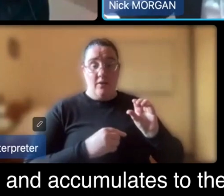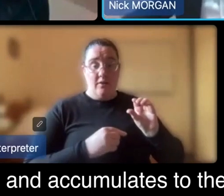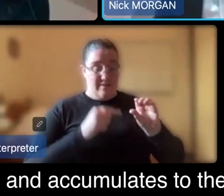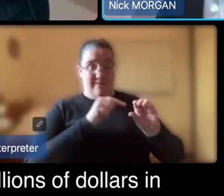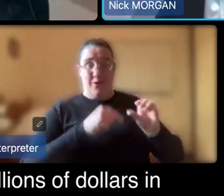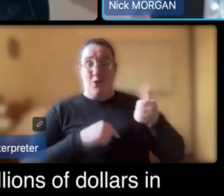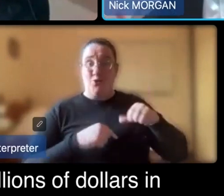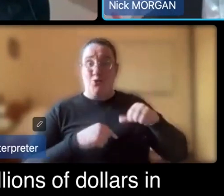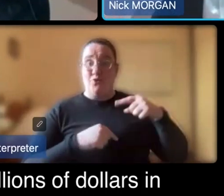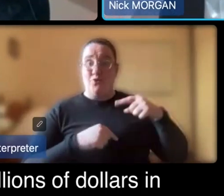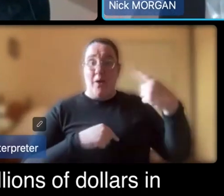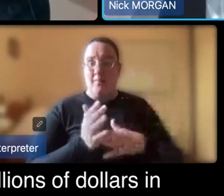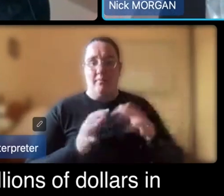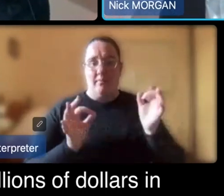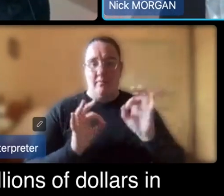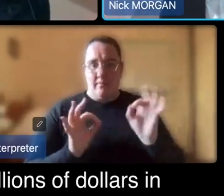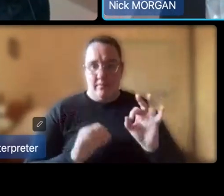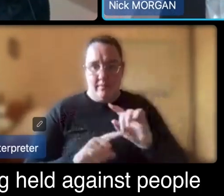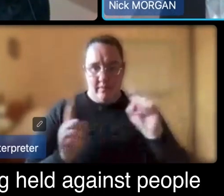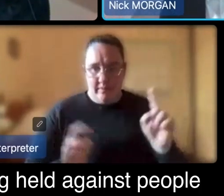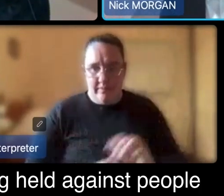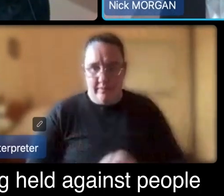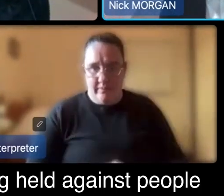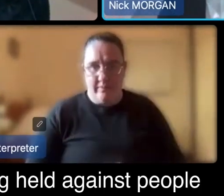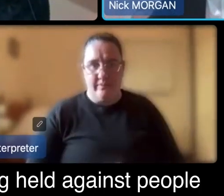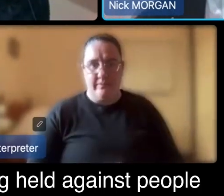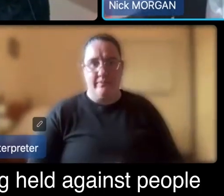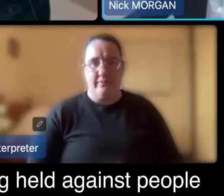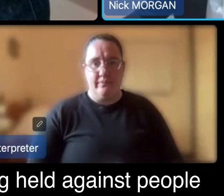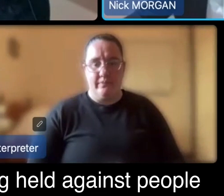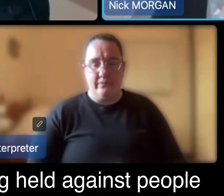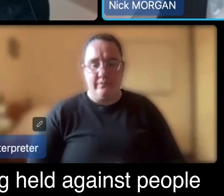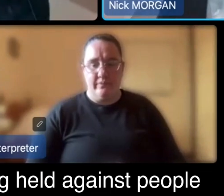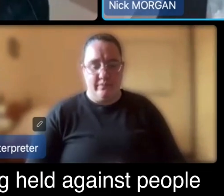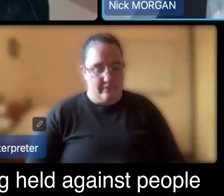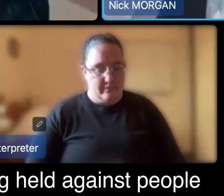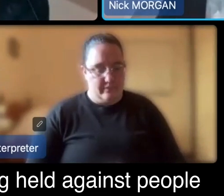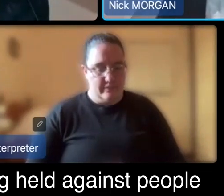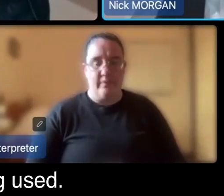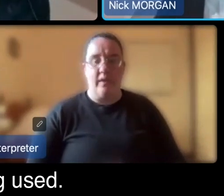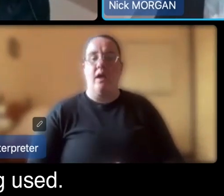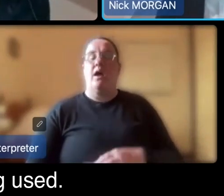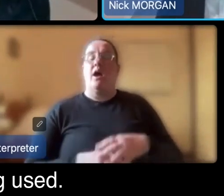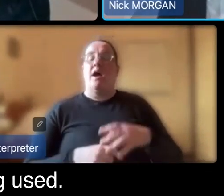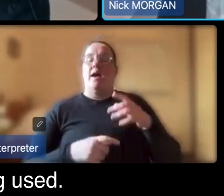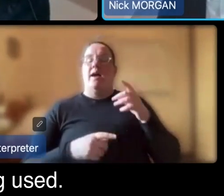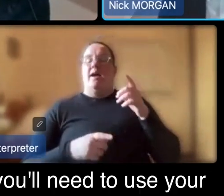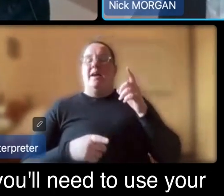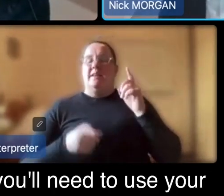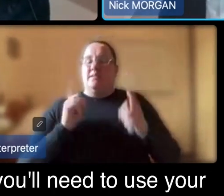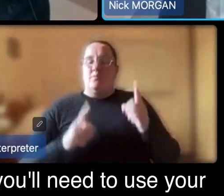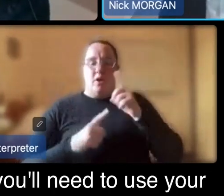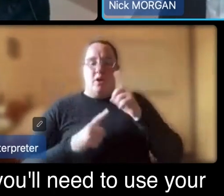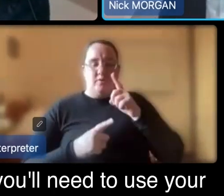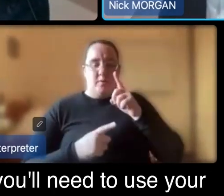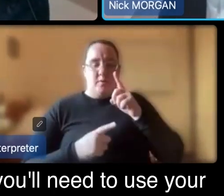and accumulates to the point where we have billions of dollars in unspent funds that are being held against people and not being used. So under the